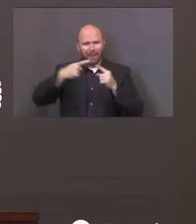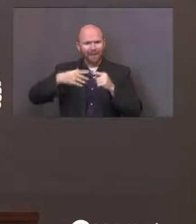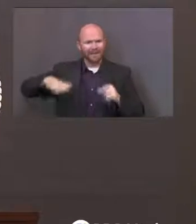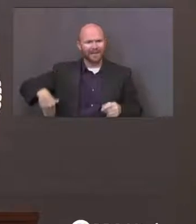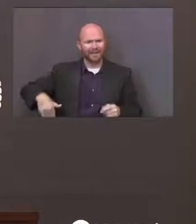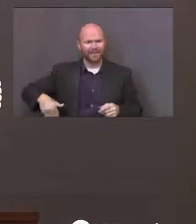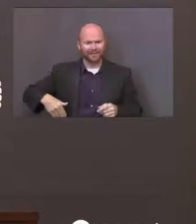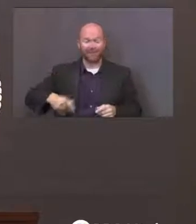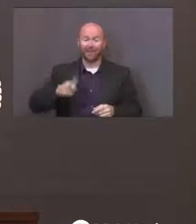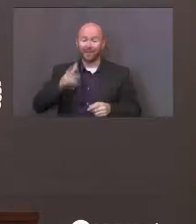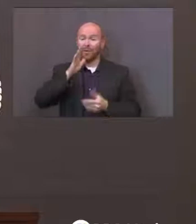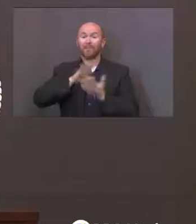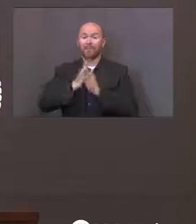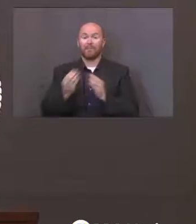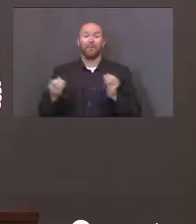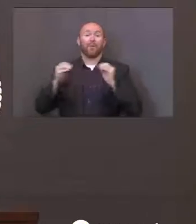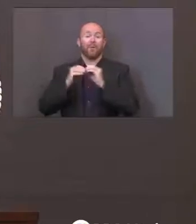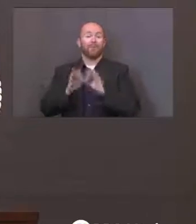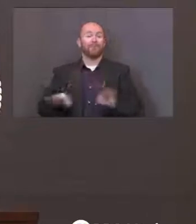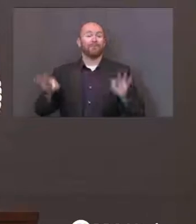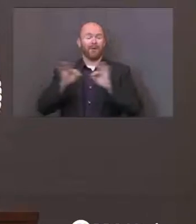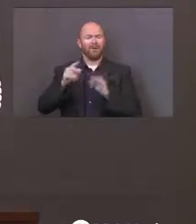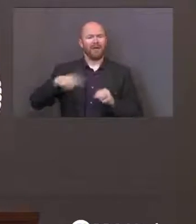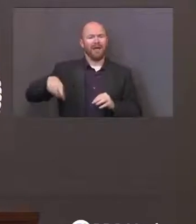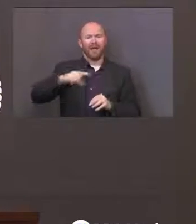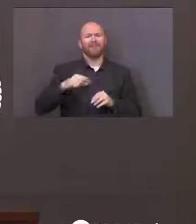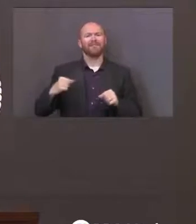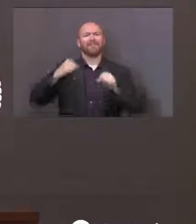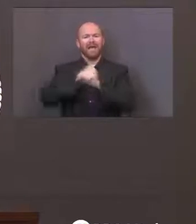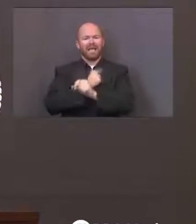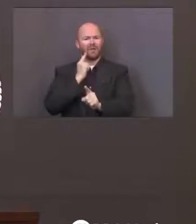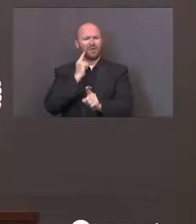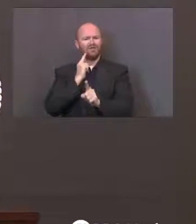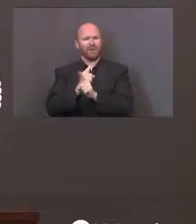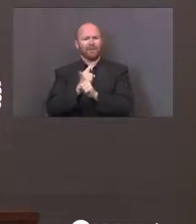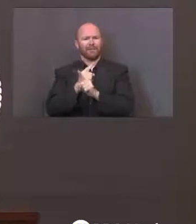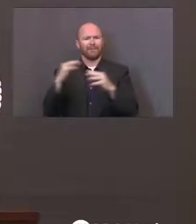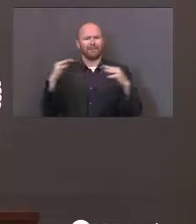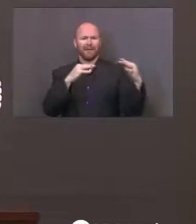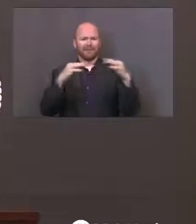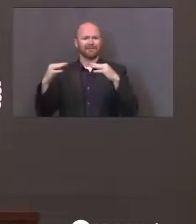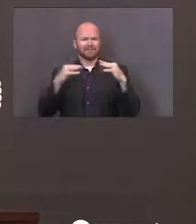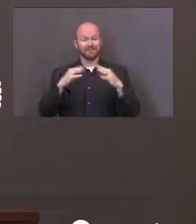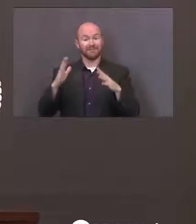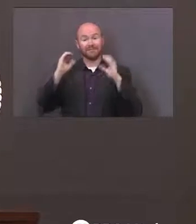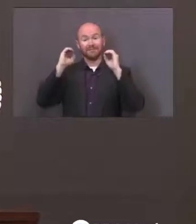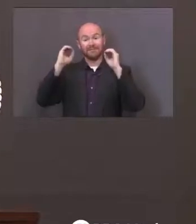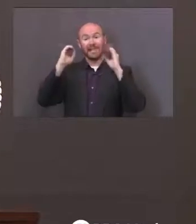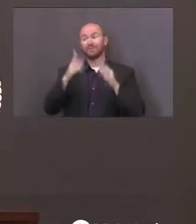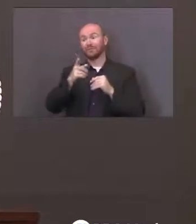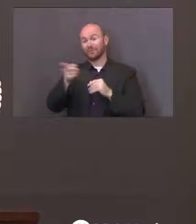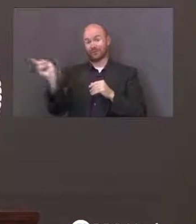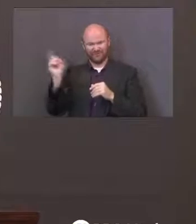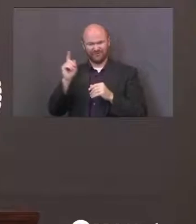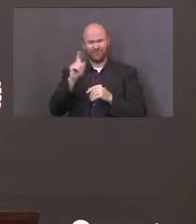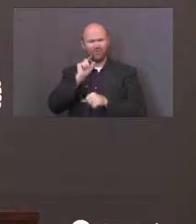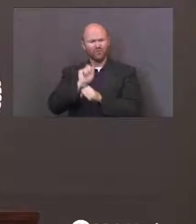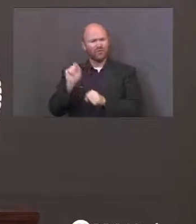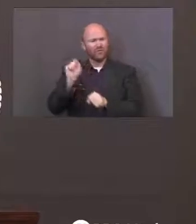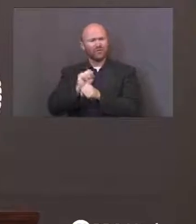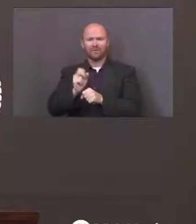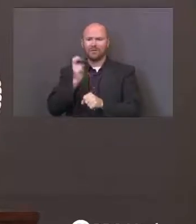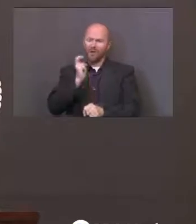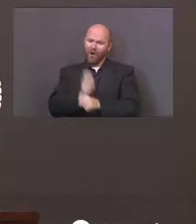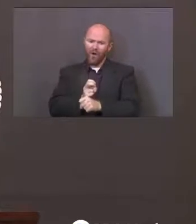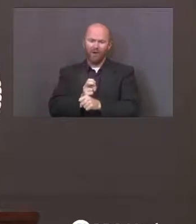more important that we are fighting the right battles. Educators across our state have worked really, really hard and